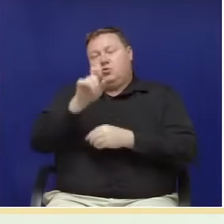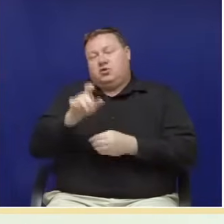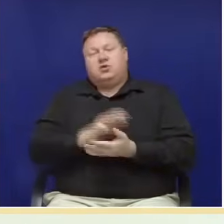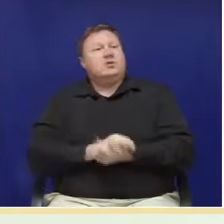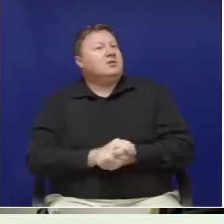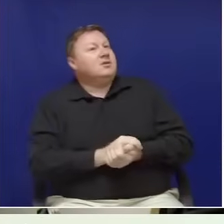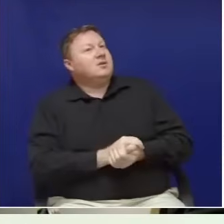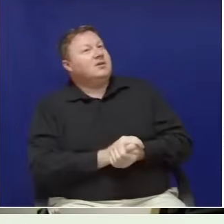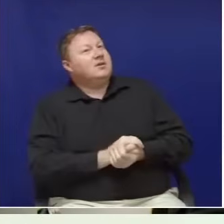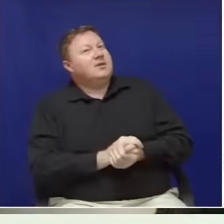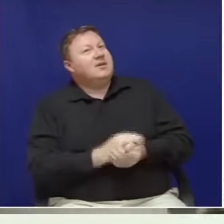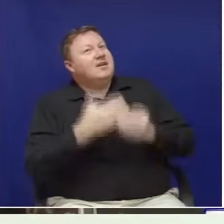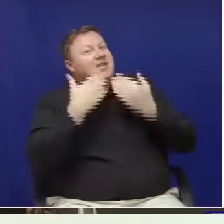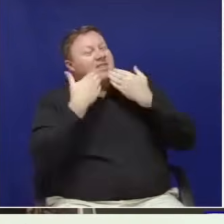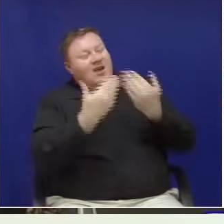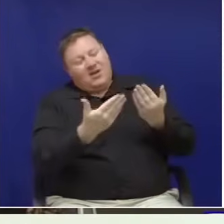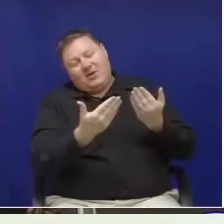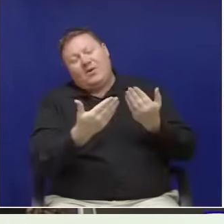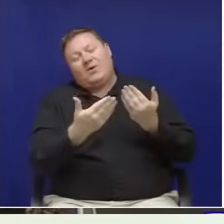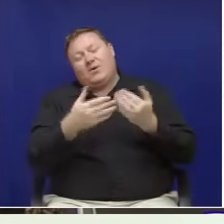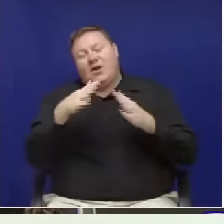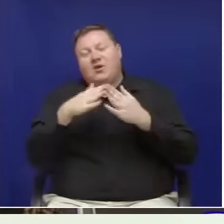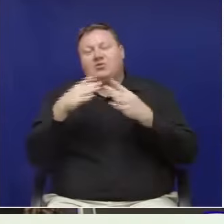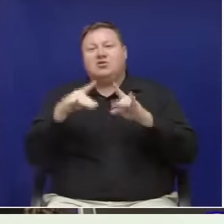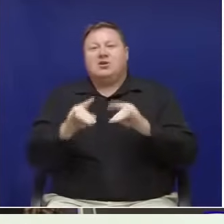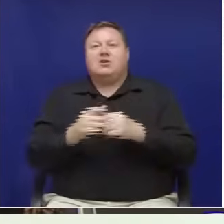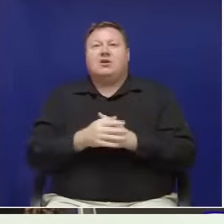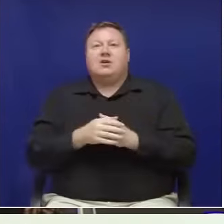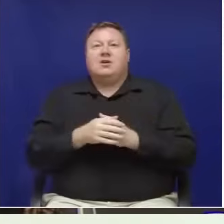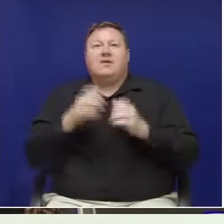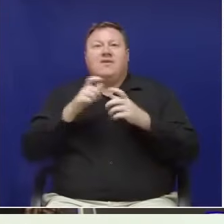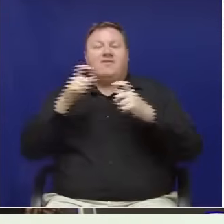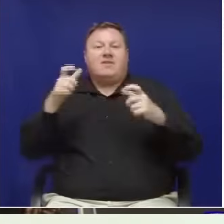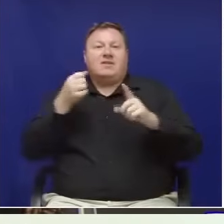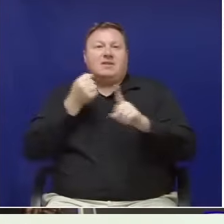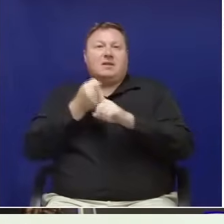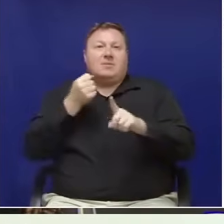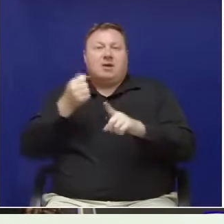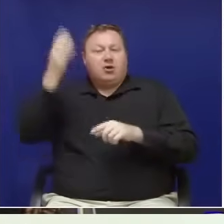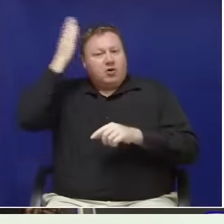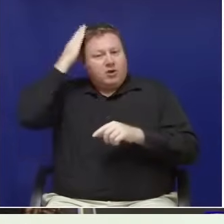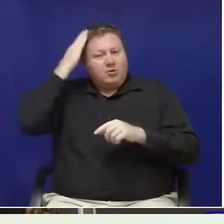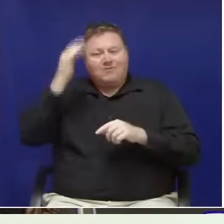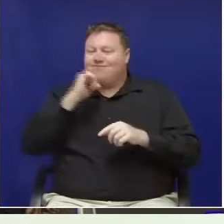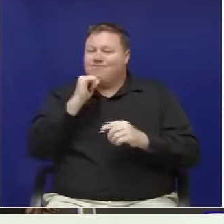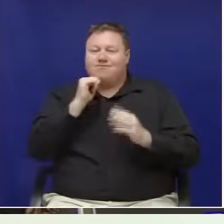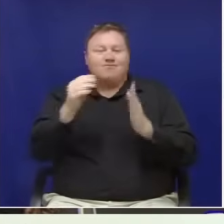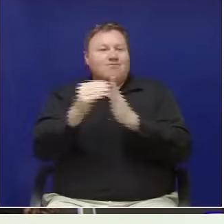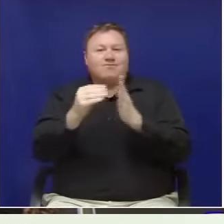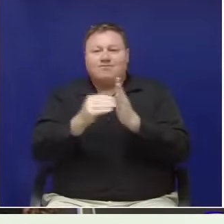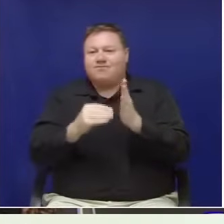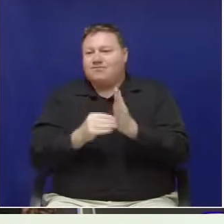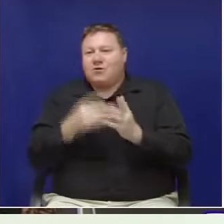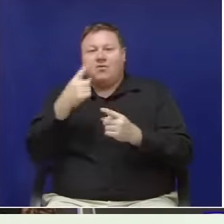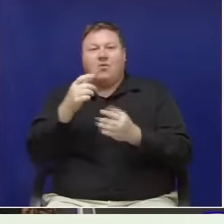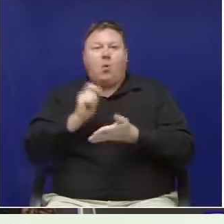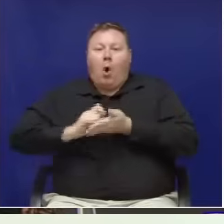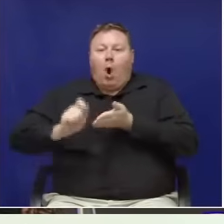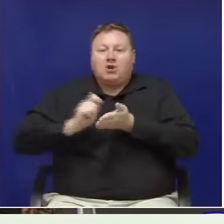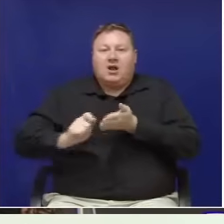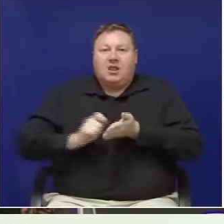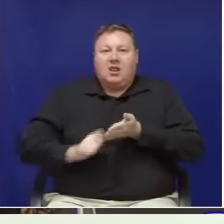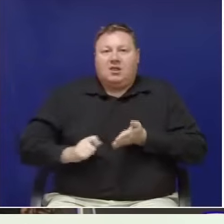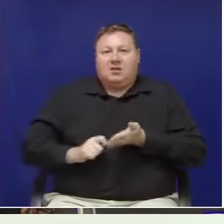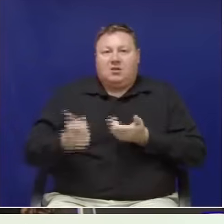Thank you, House Chair. Minister, given the enormous influx of graduates who cannot find placement for articles, how do you justify